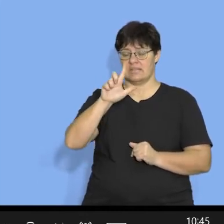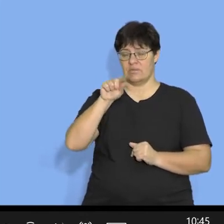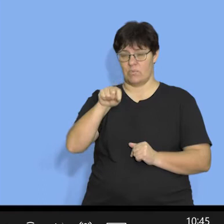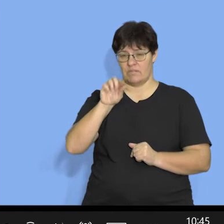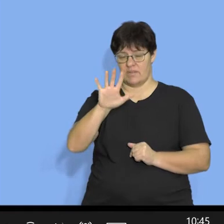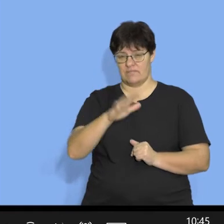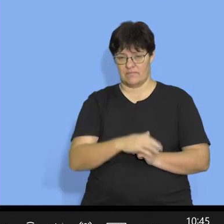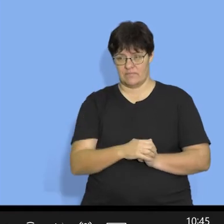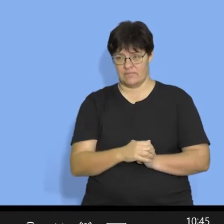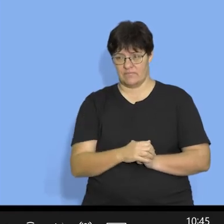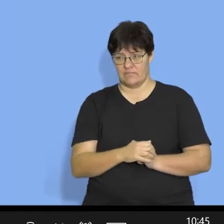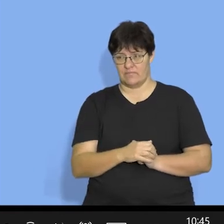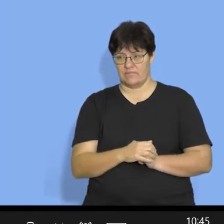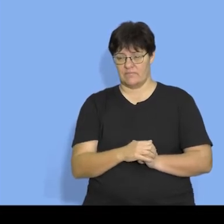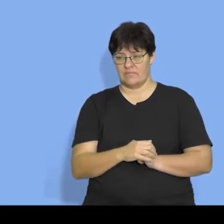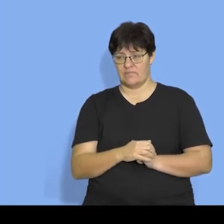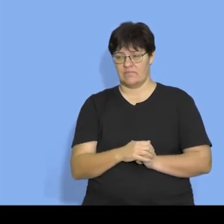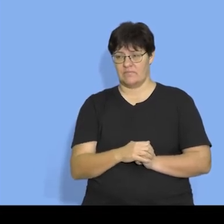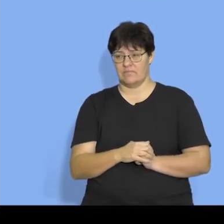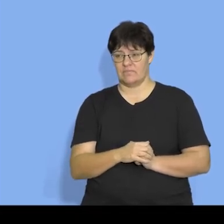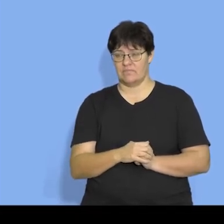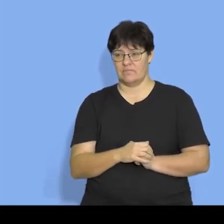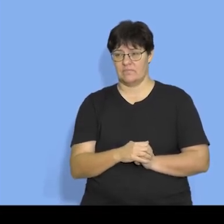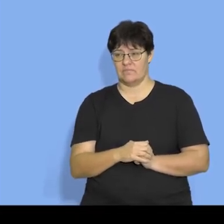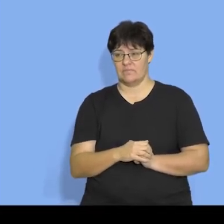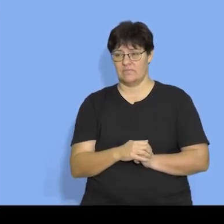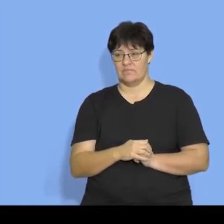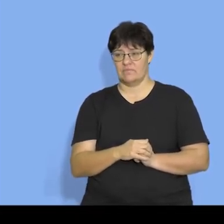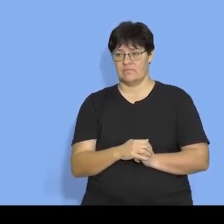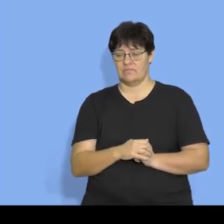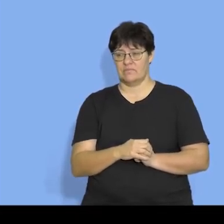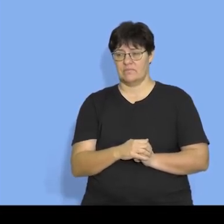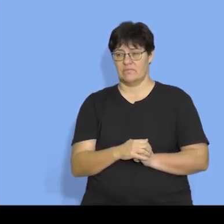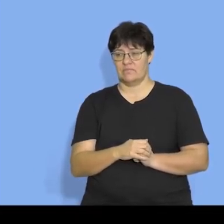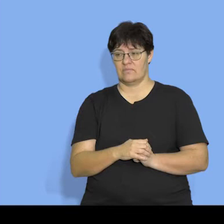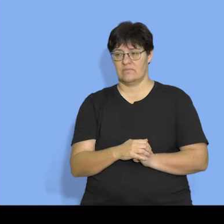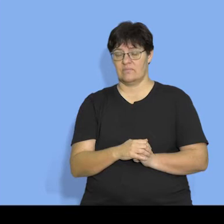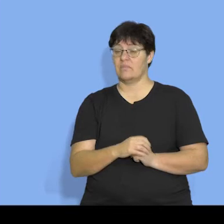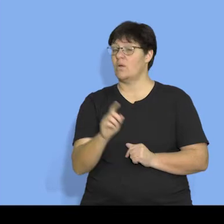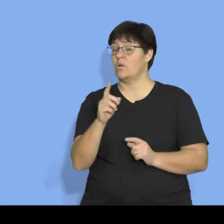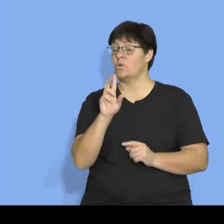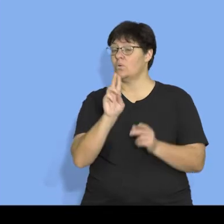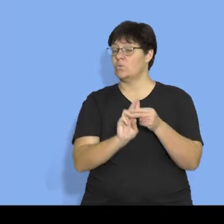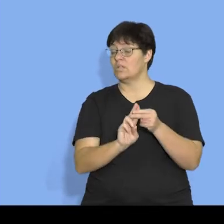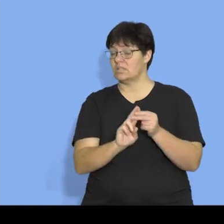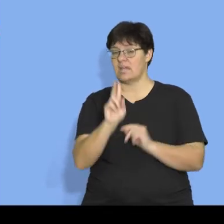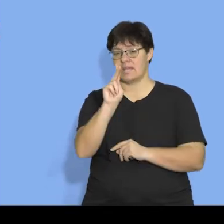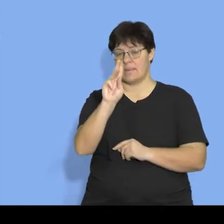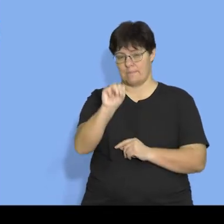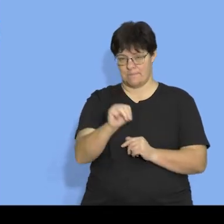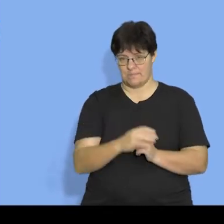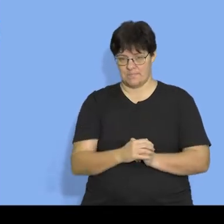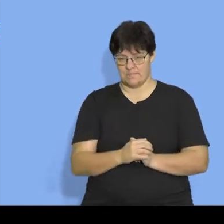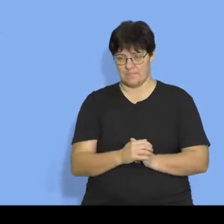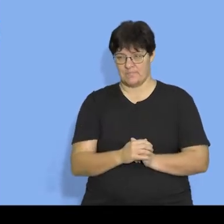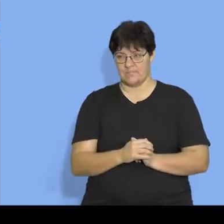187,5. And my units,